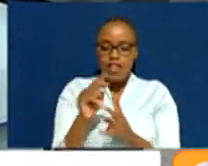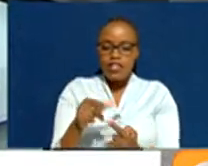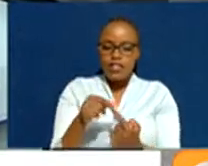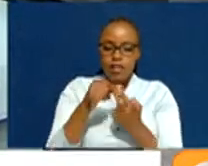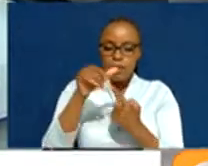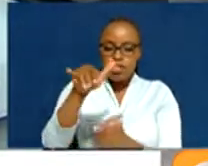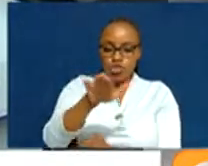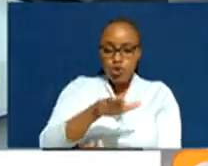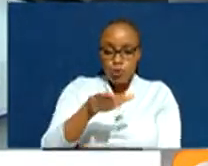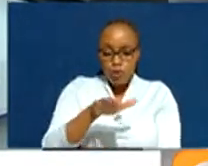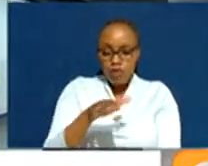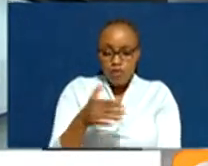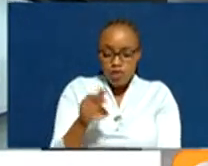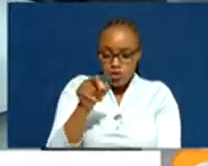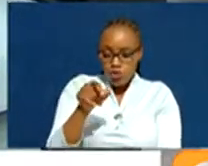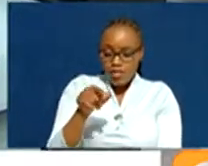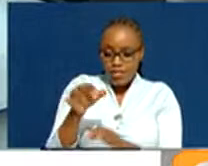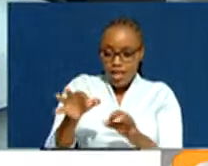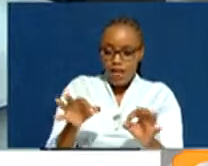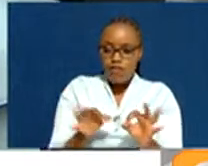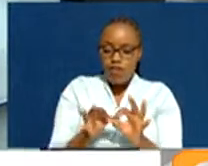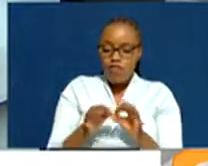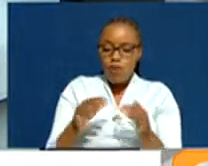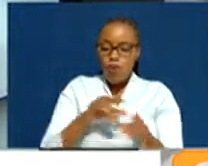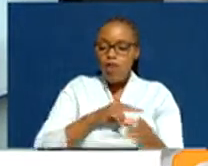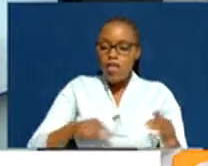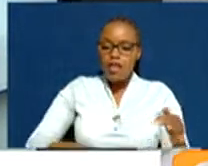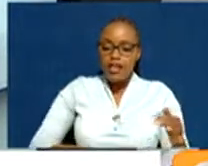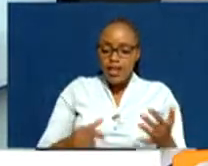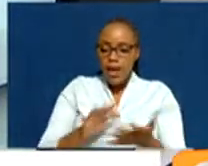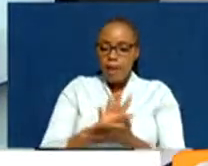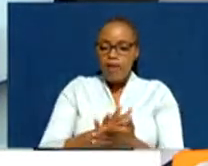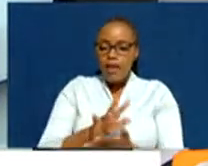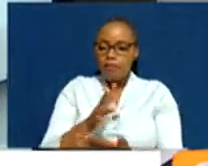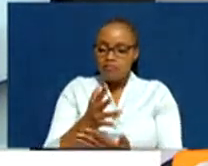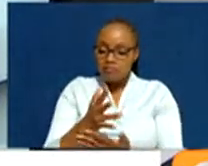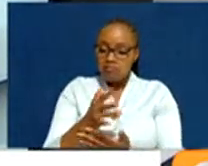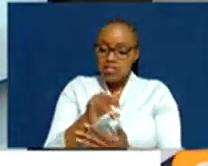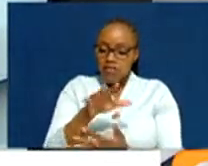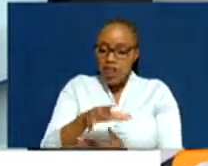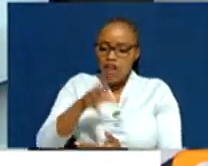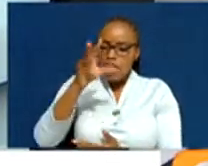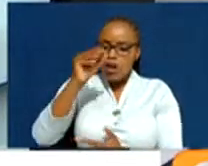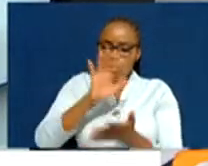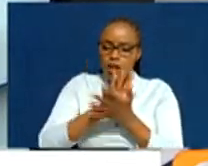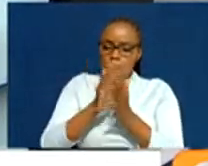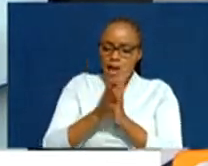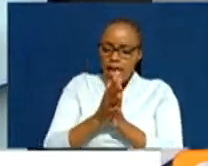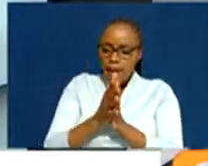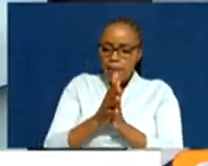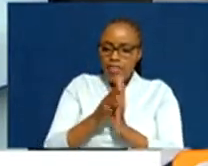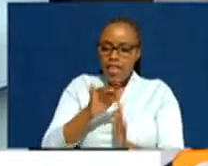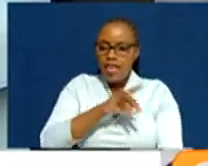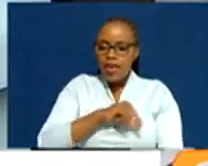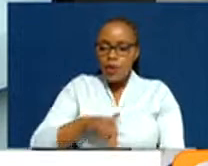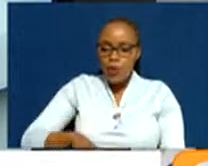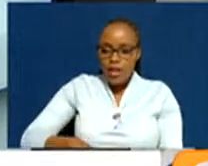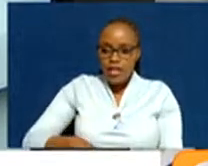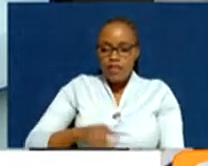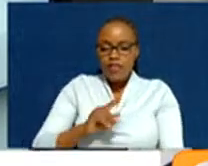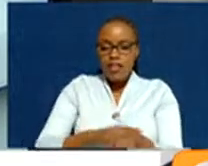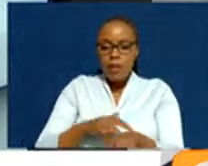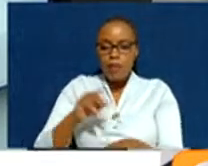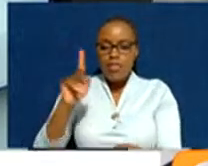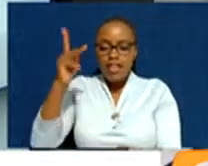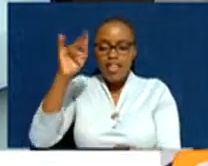place to the royal family. Of course, this is where Queen Elizabeth II found out that she would be ascending to the throne. And Kenya